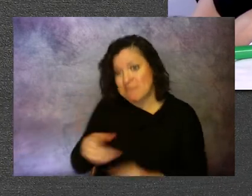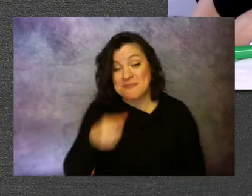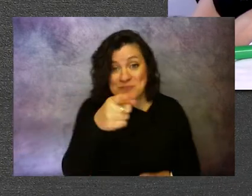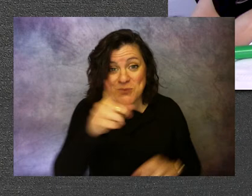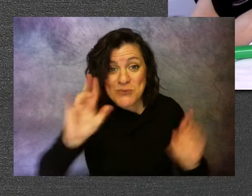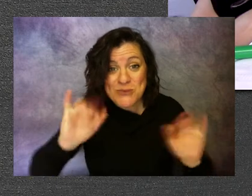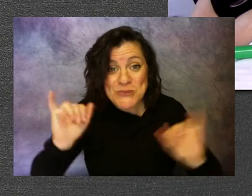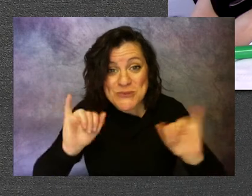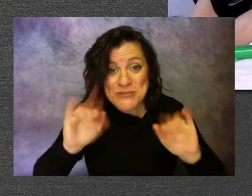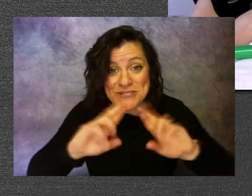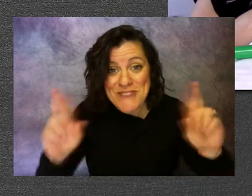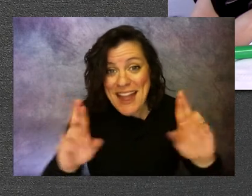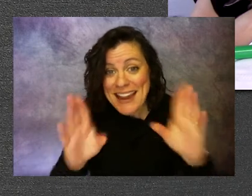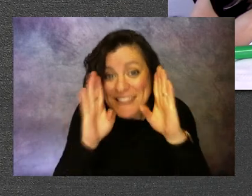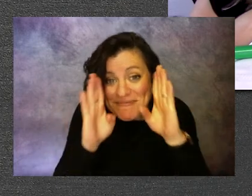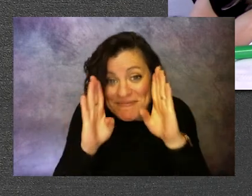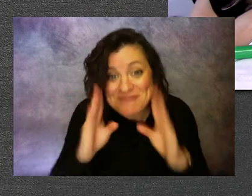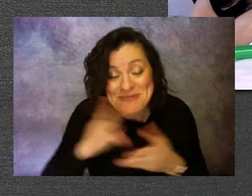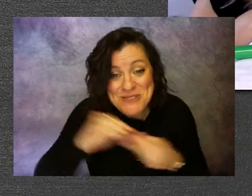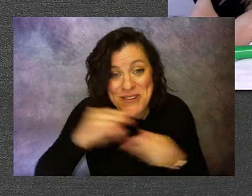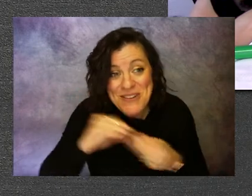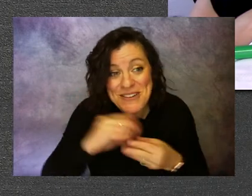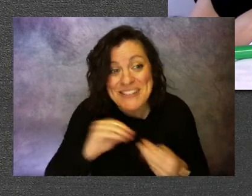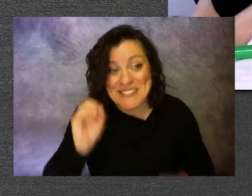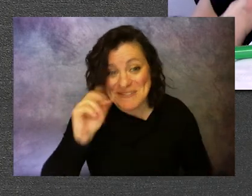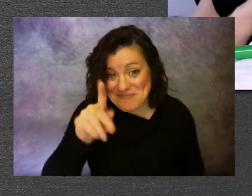too. Okay. See ya.